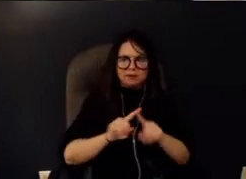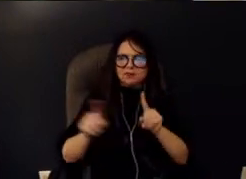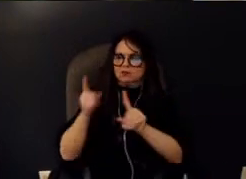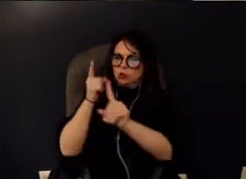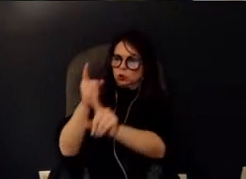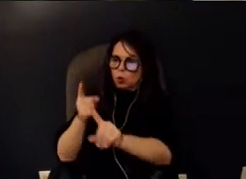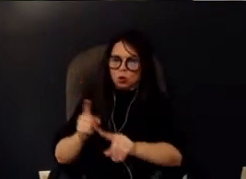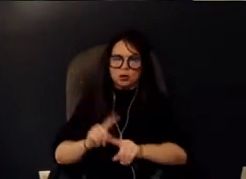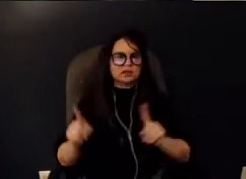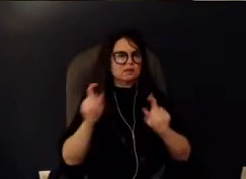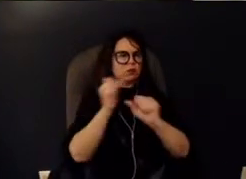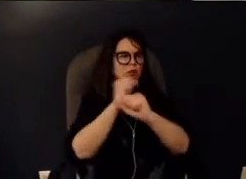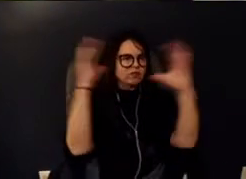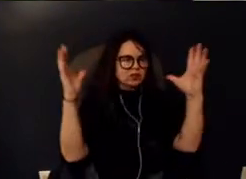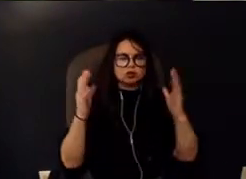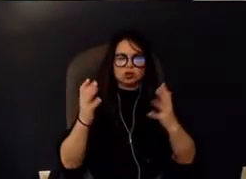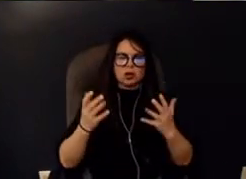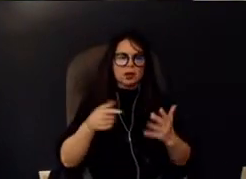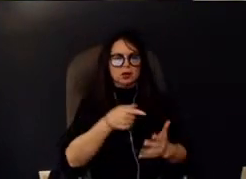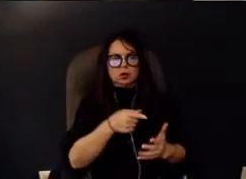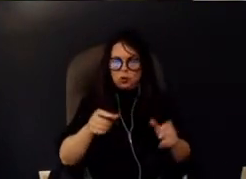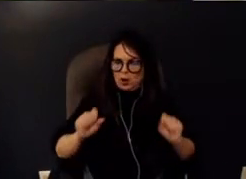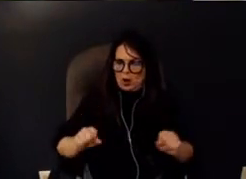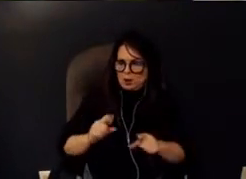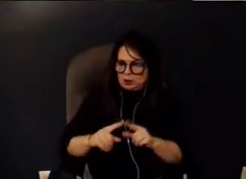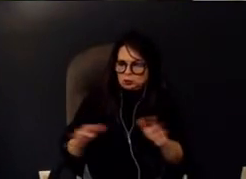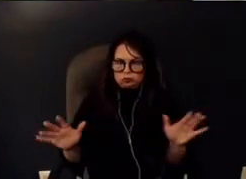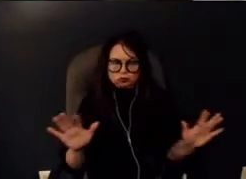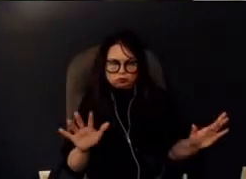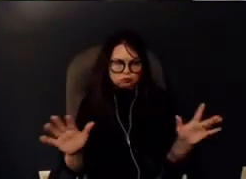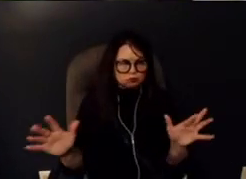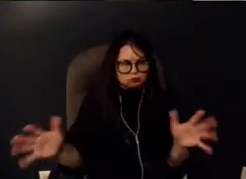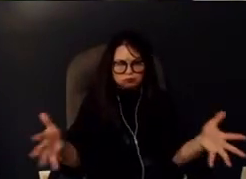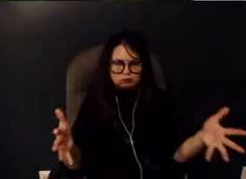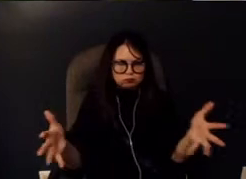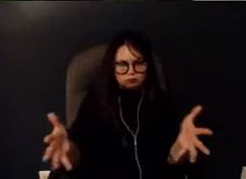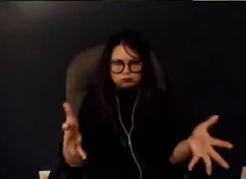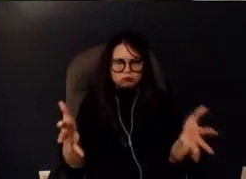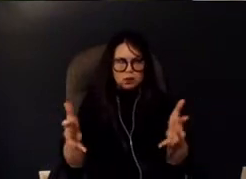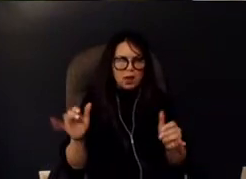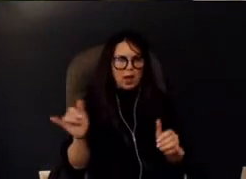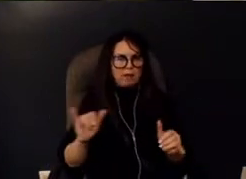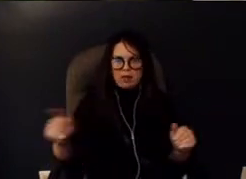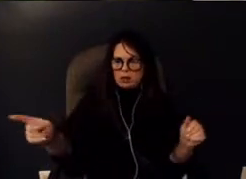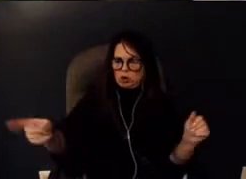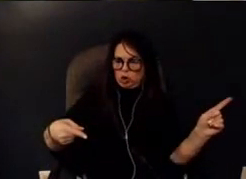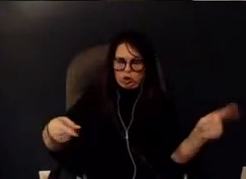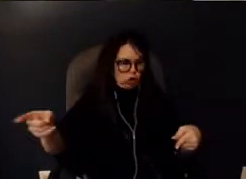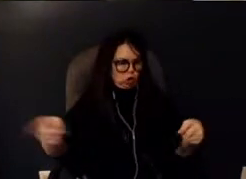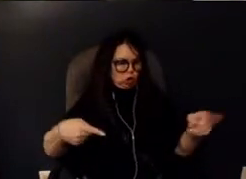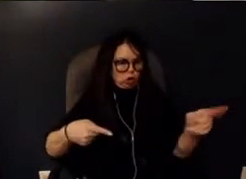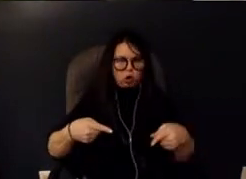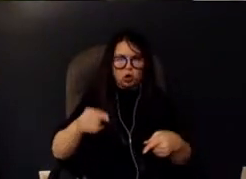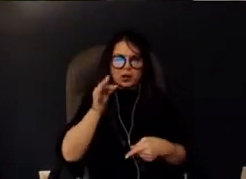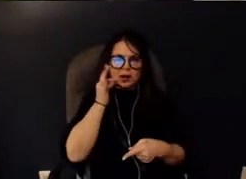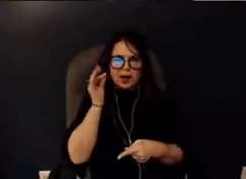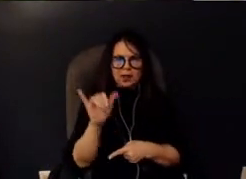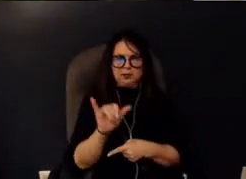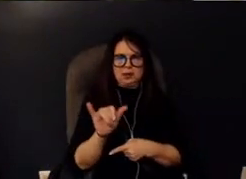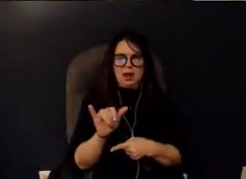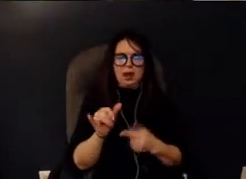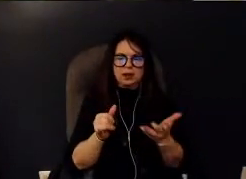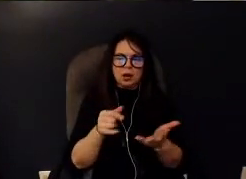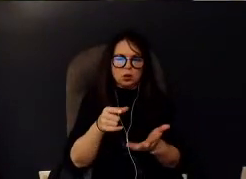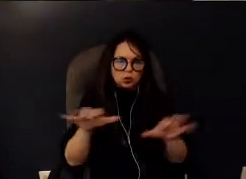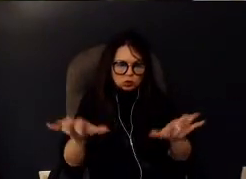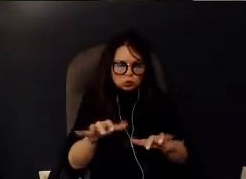to corral all of that is like herding cats, and you have done that job so well. We do have a really